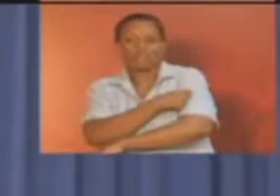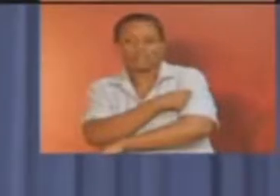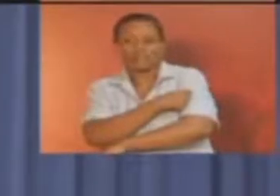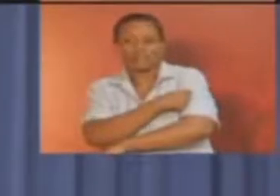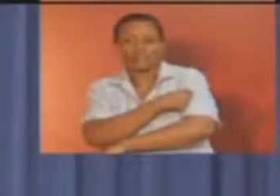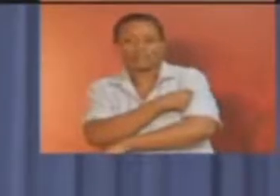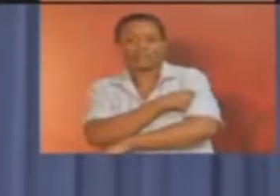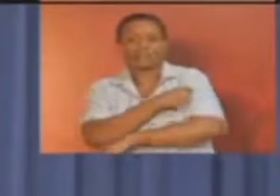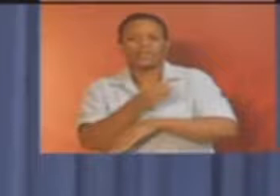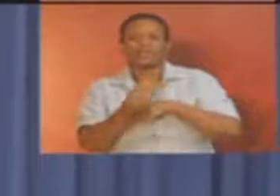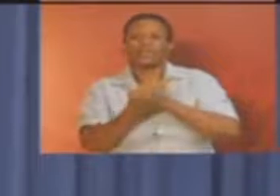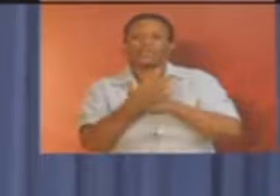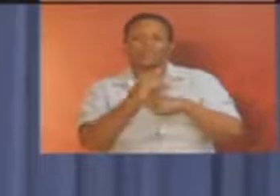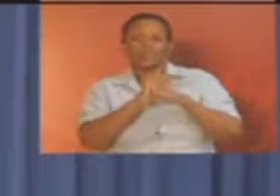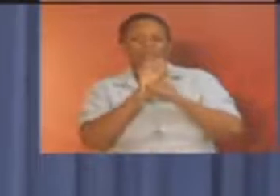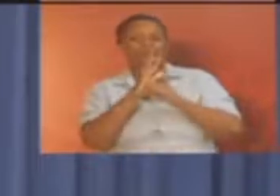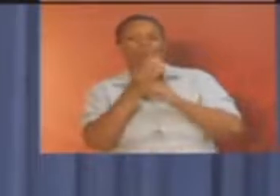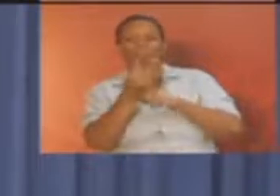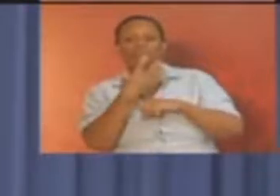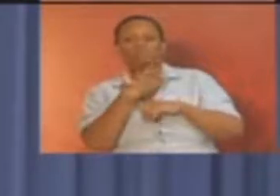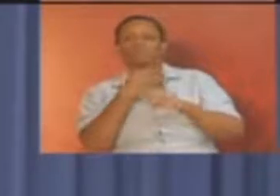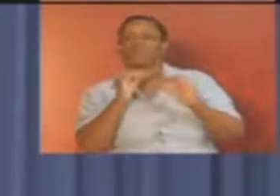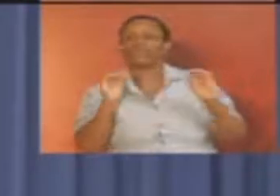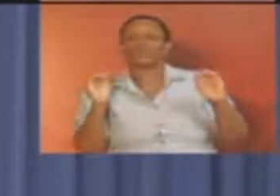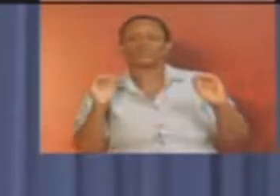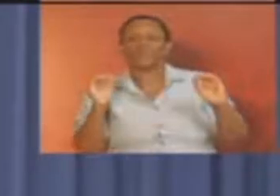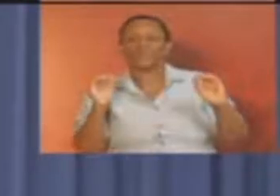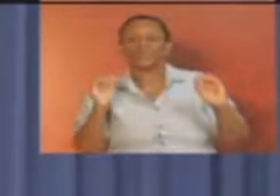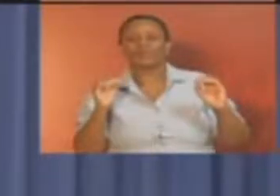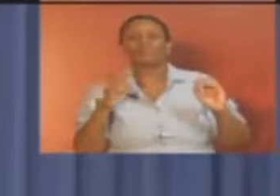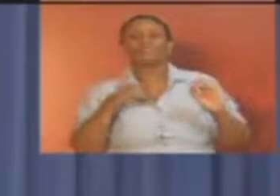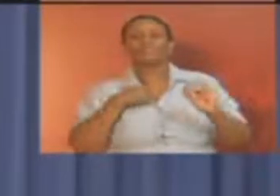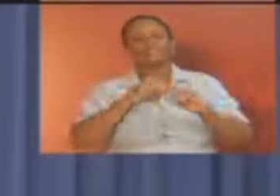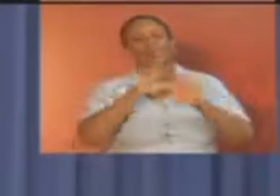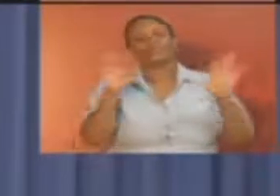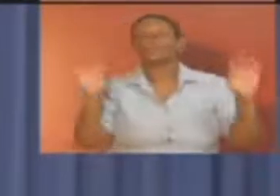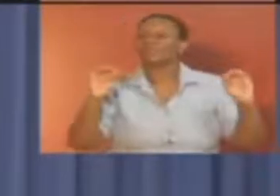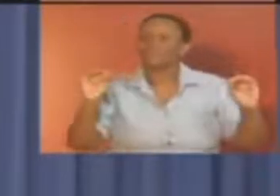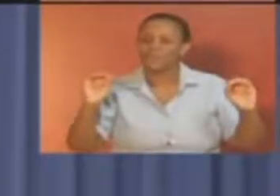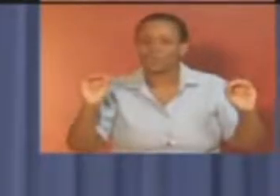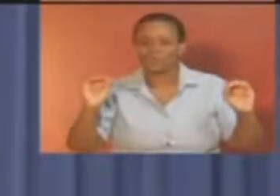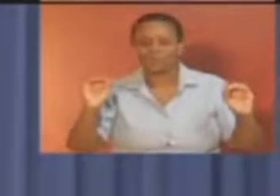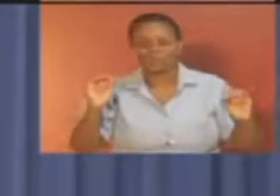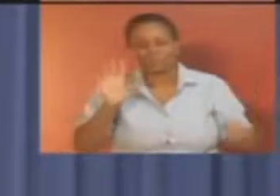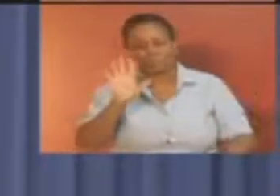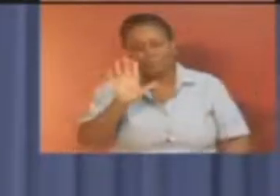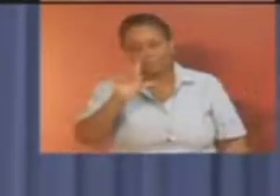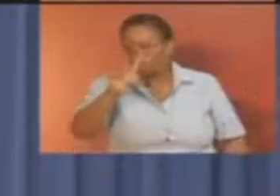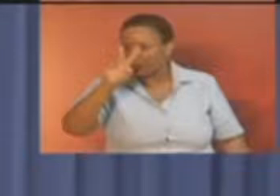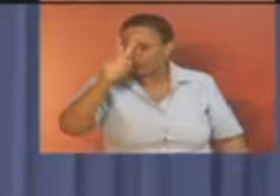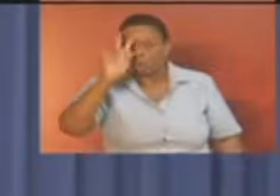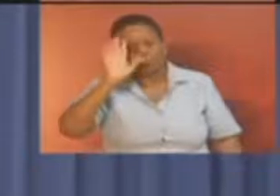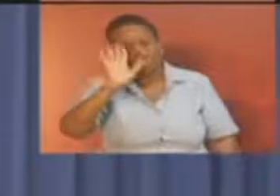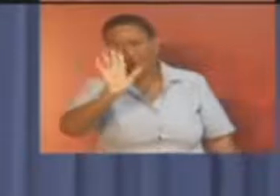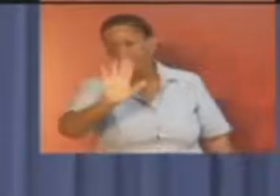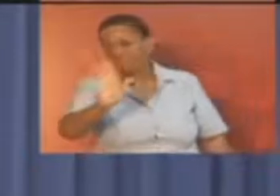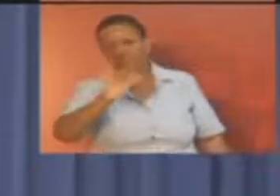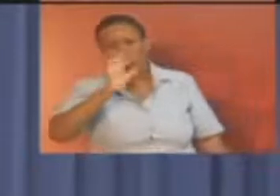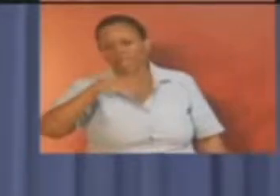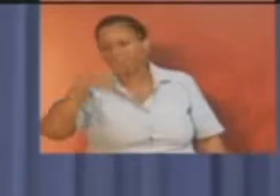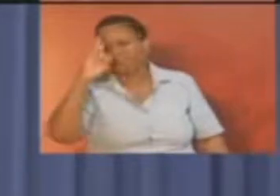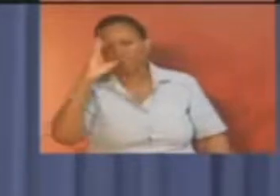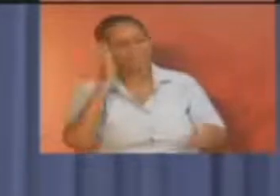anybody. I am hoping that before the end of the day, I will ask CMO again for the benefit of